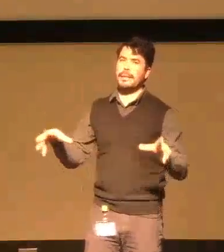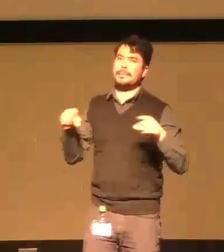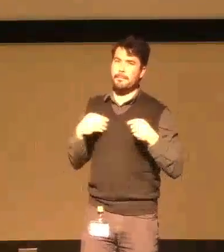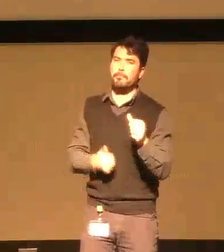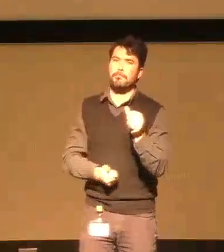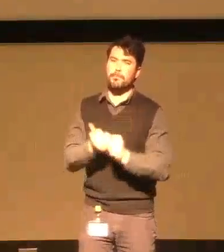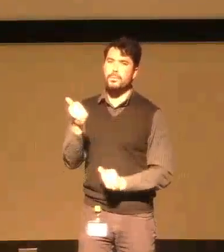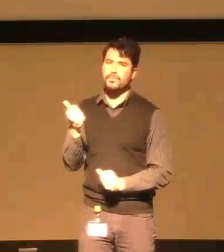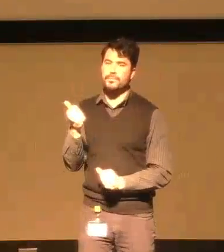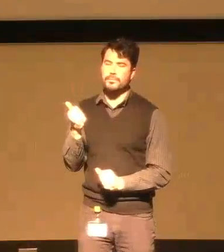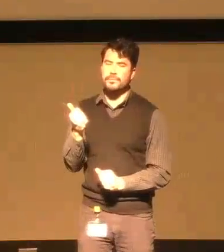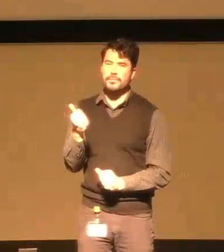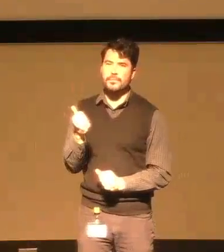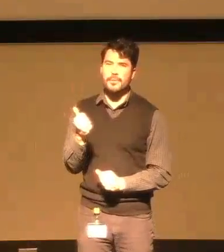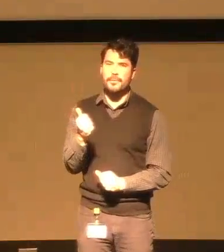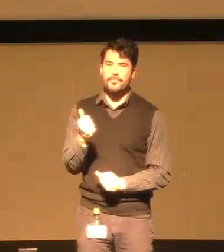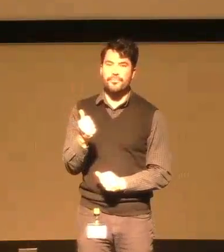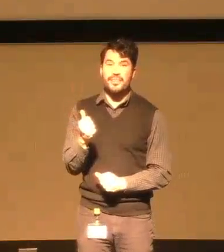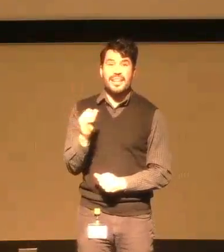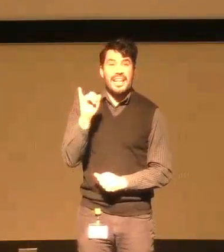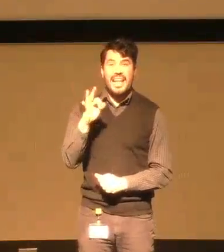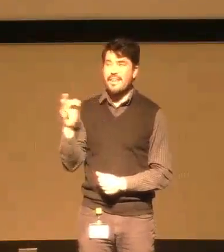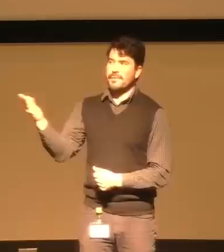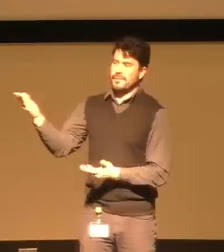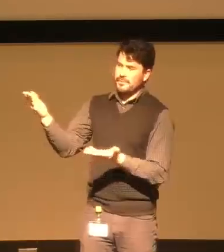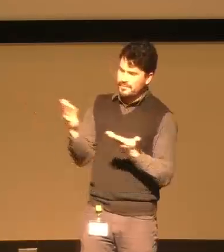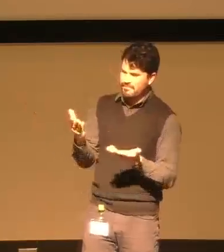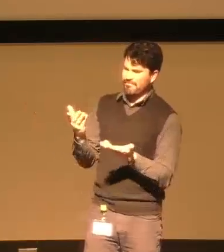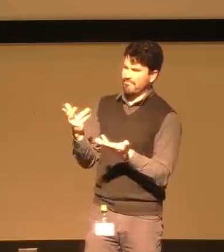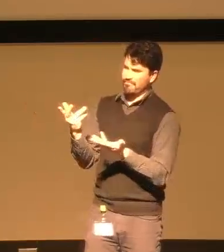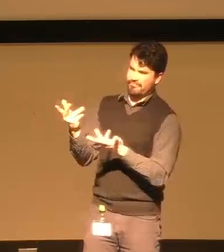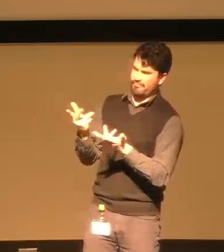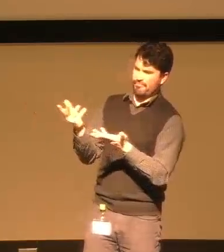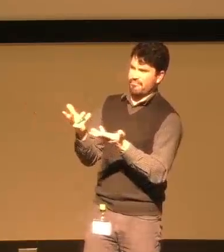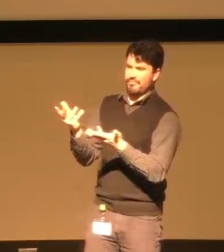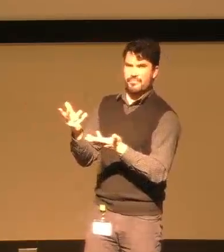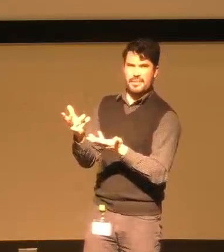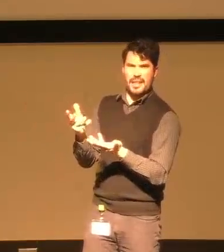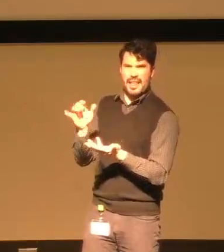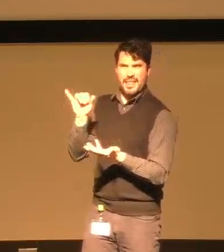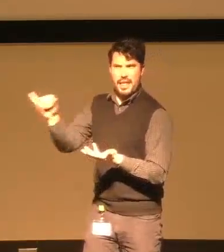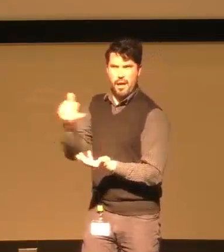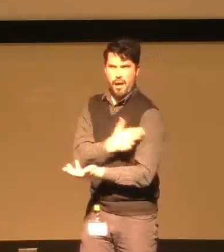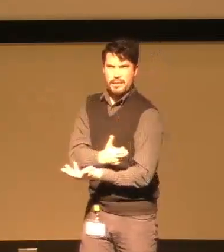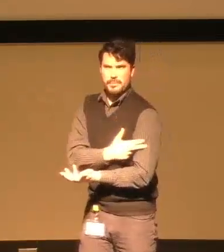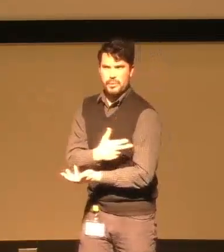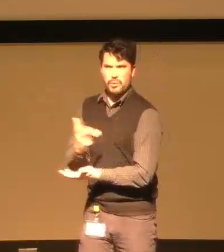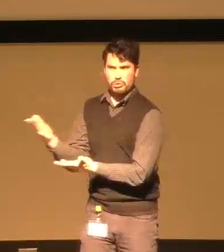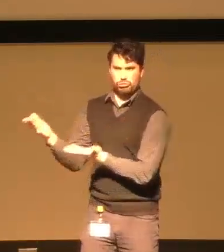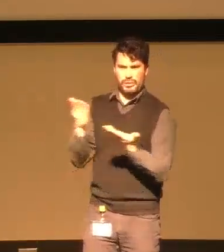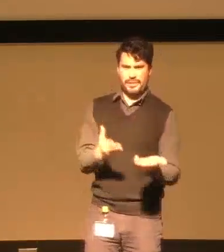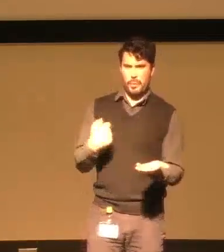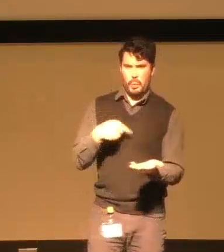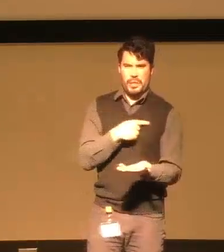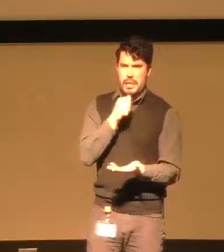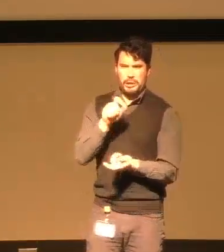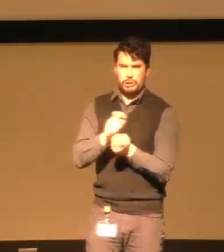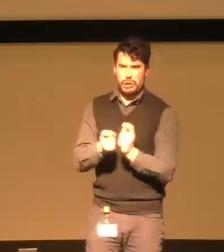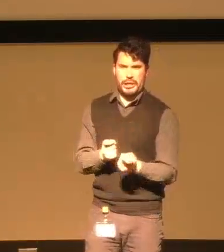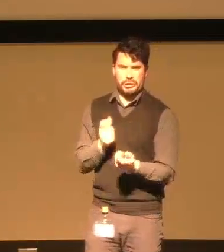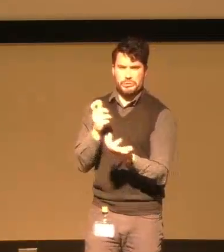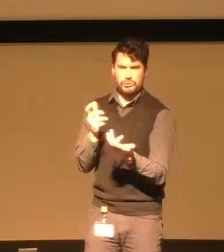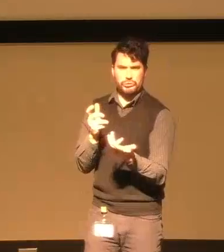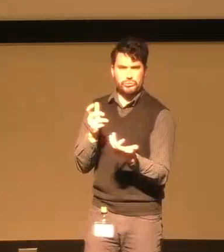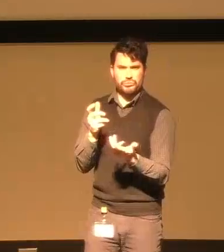when it seems that we don't have something to offer them that would be different than the care that they have at their home institution. But also, as I said